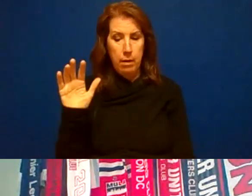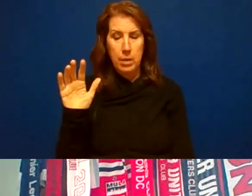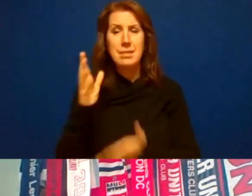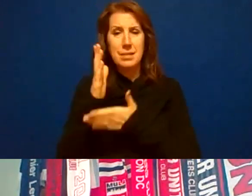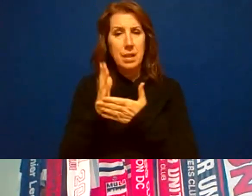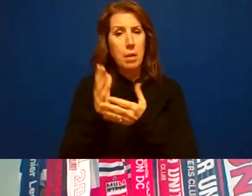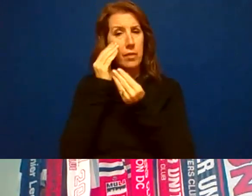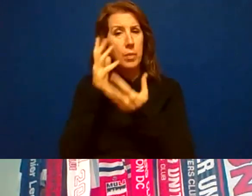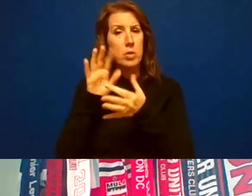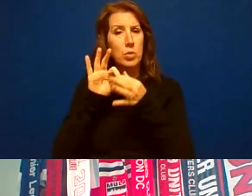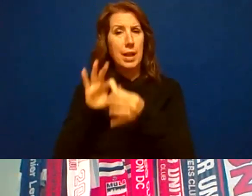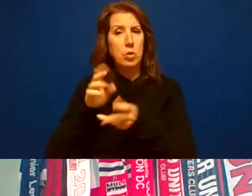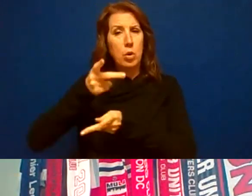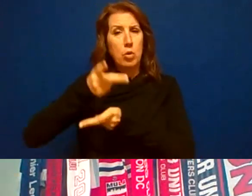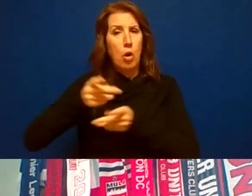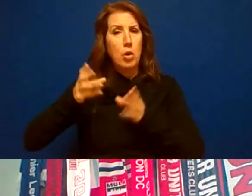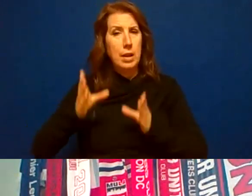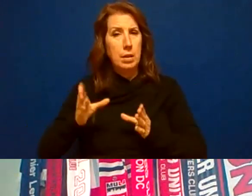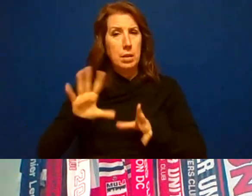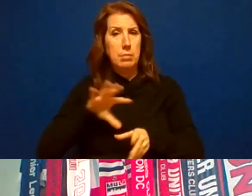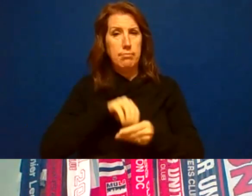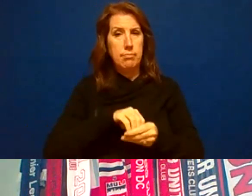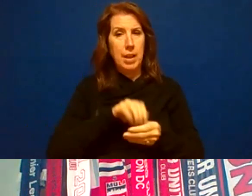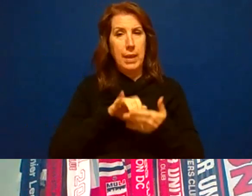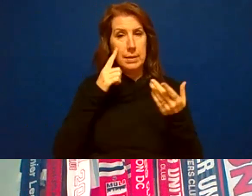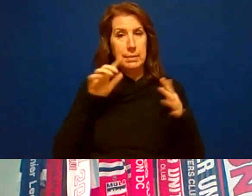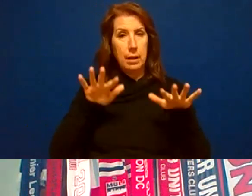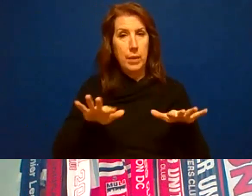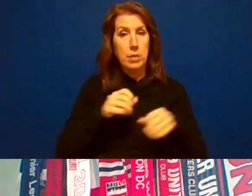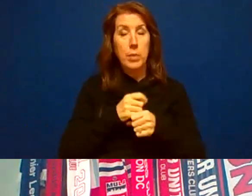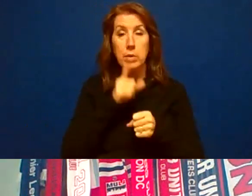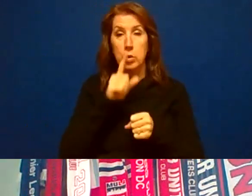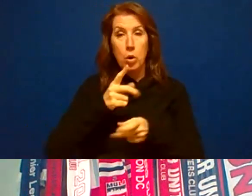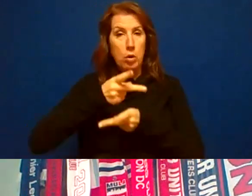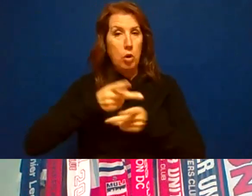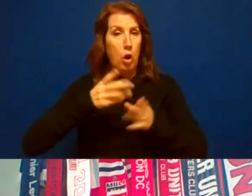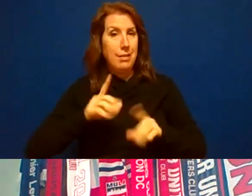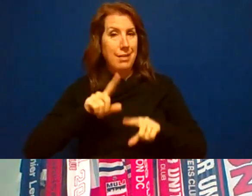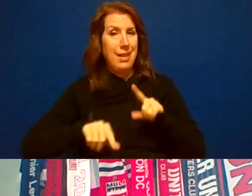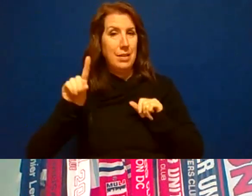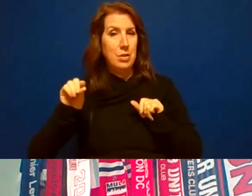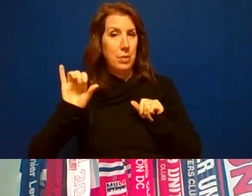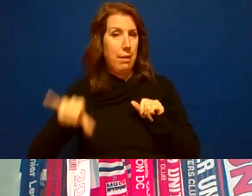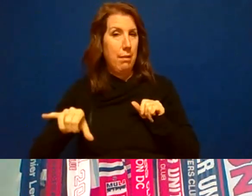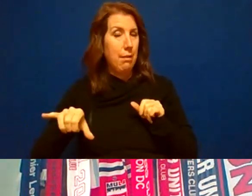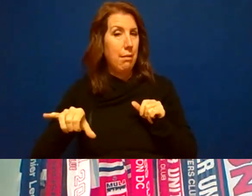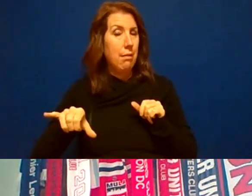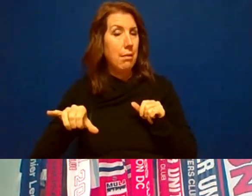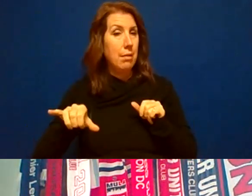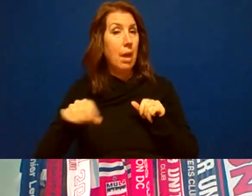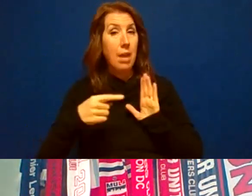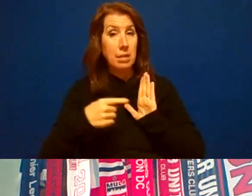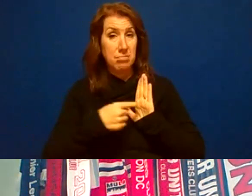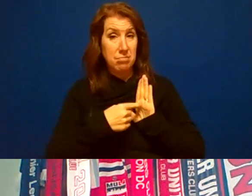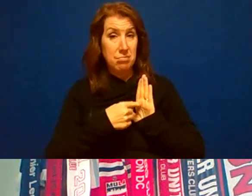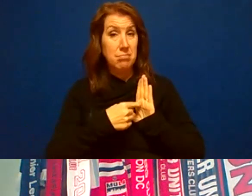information about guardians that is built into that settlement to try to make sure that guardians don't do those things. And it does reflect what's in the state law about